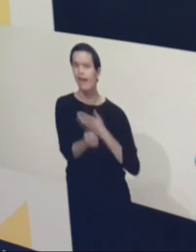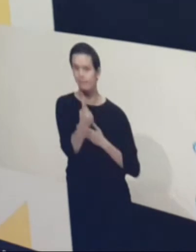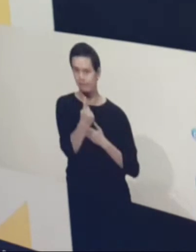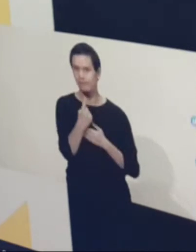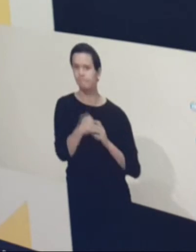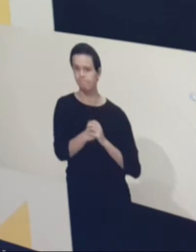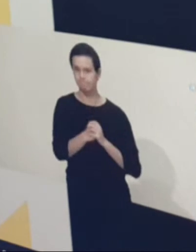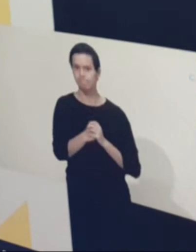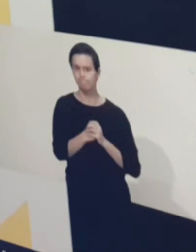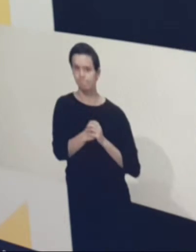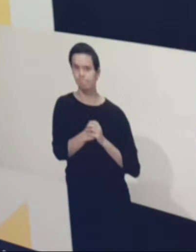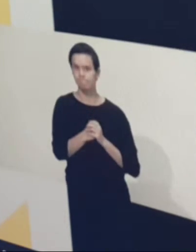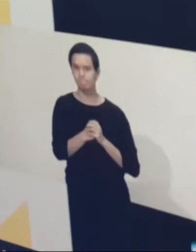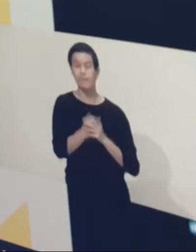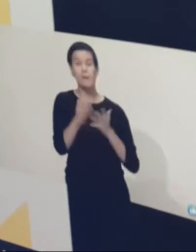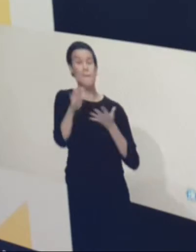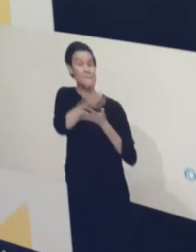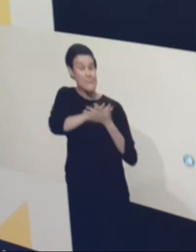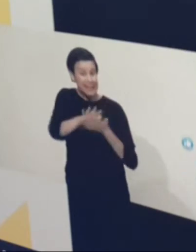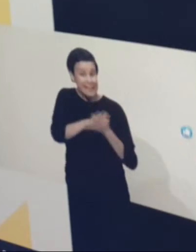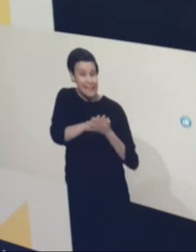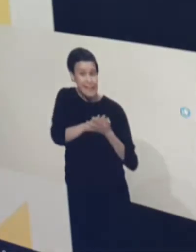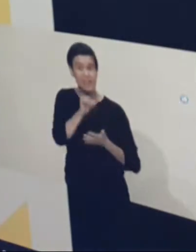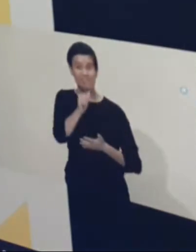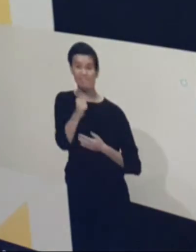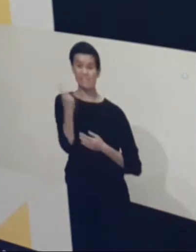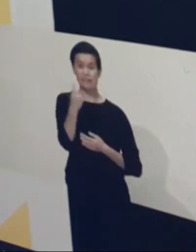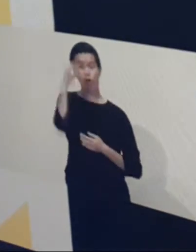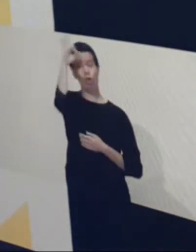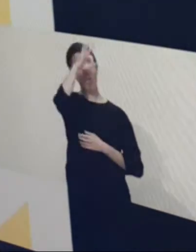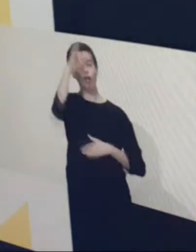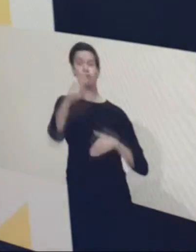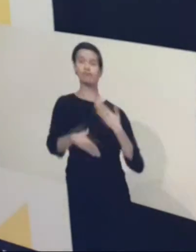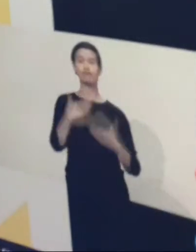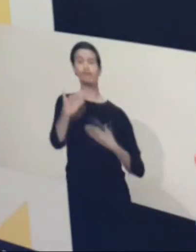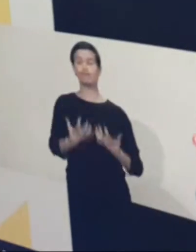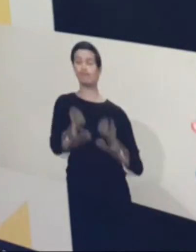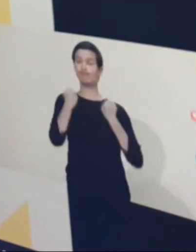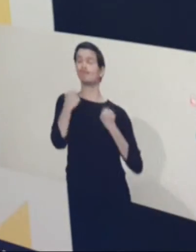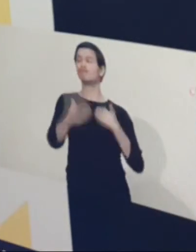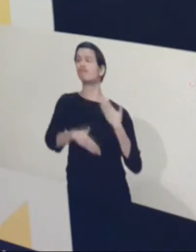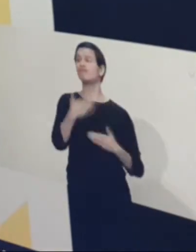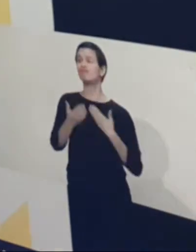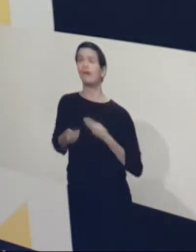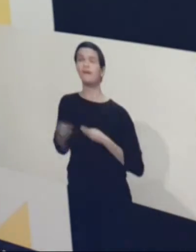is still a chance of silent spread in the future, and therefore cases taking off again.